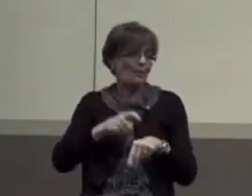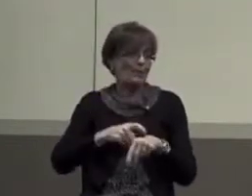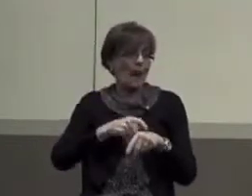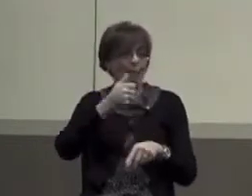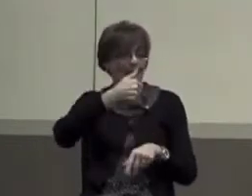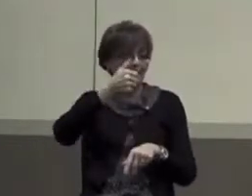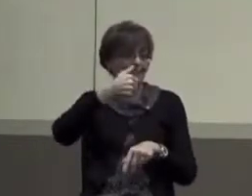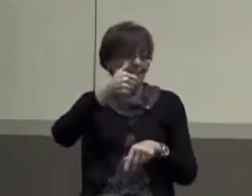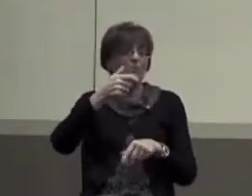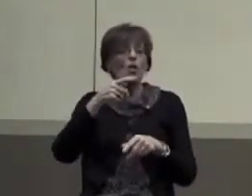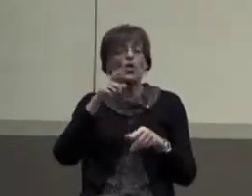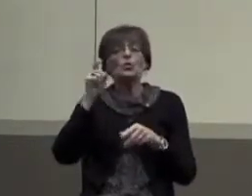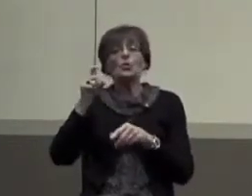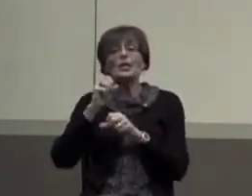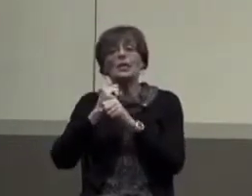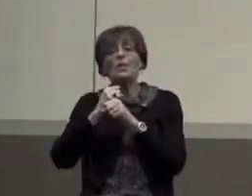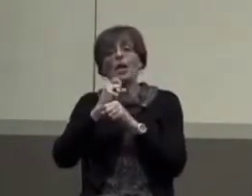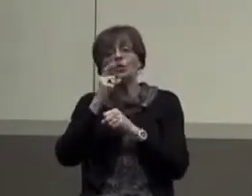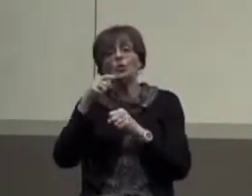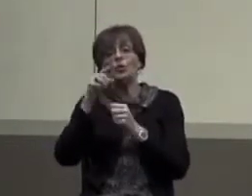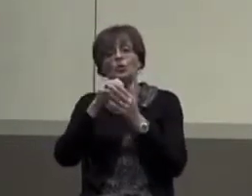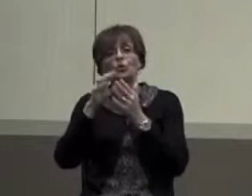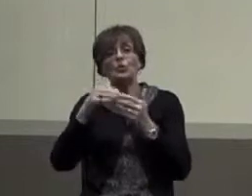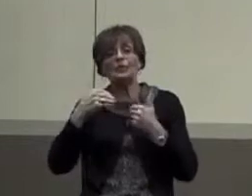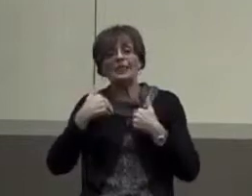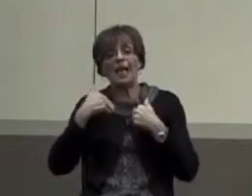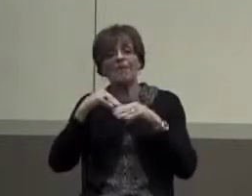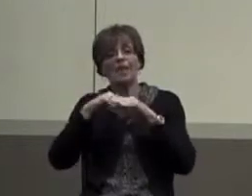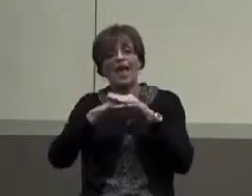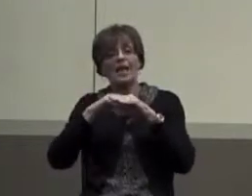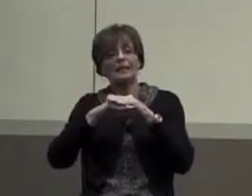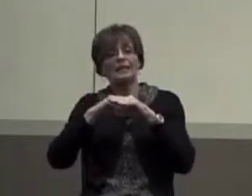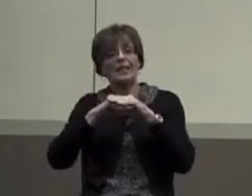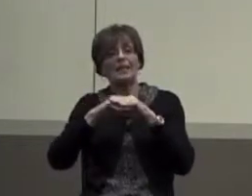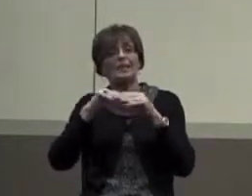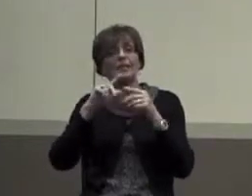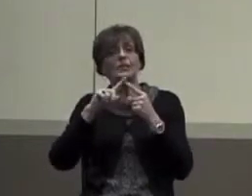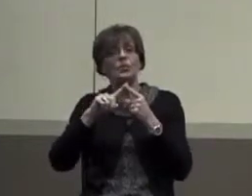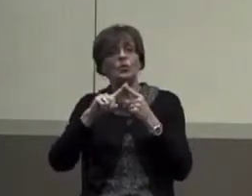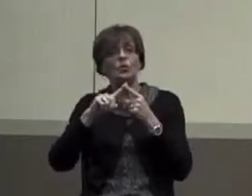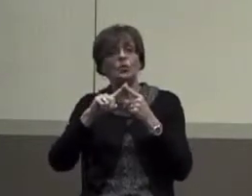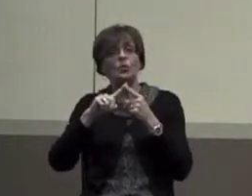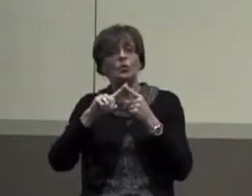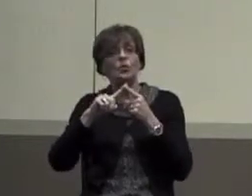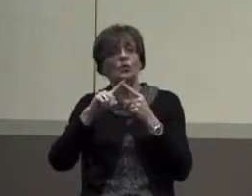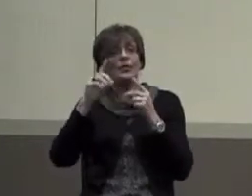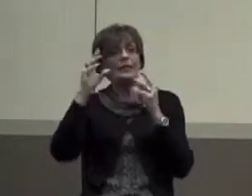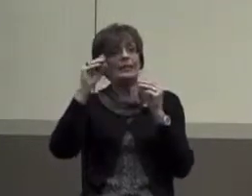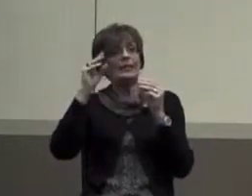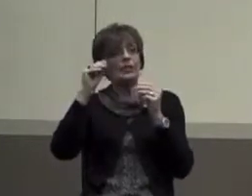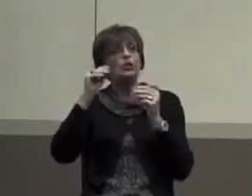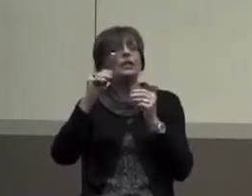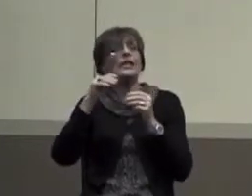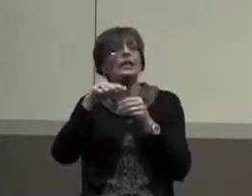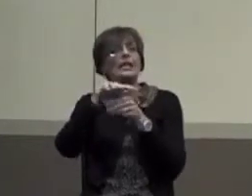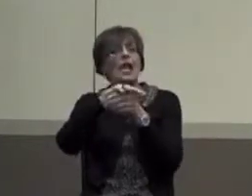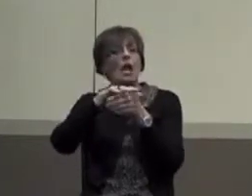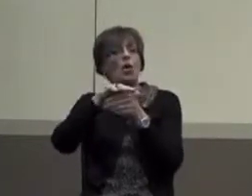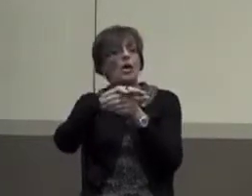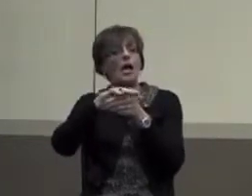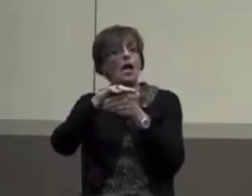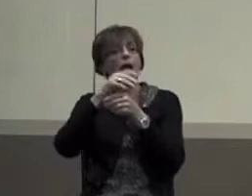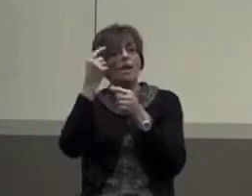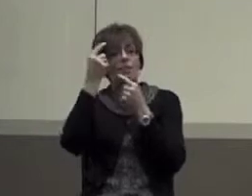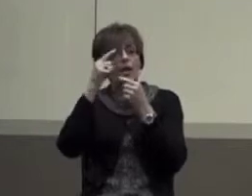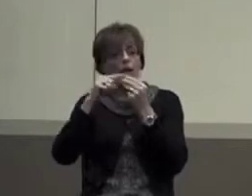You need to make sure that students have access to the teaching area. So thinking about where is